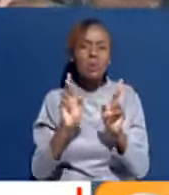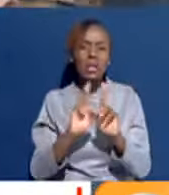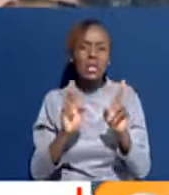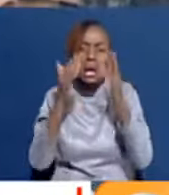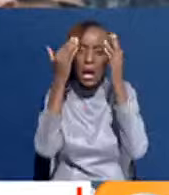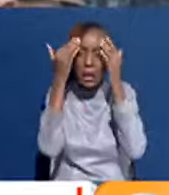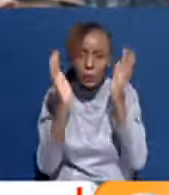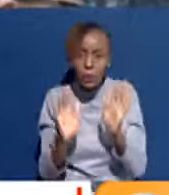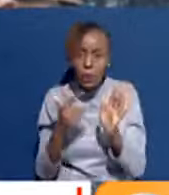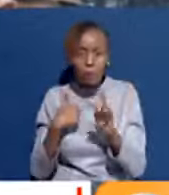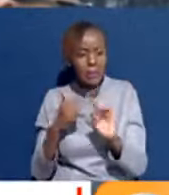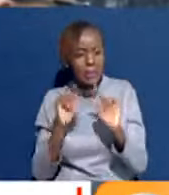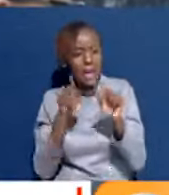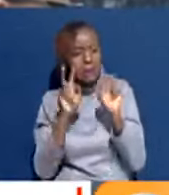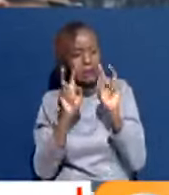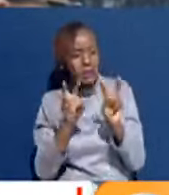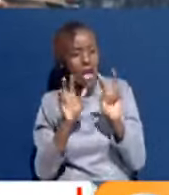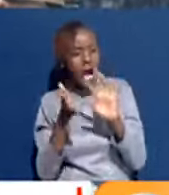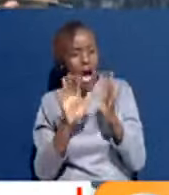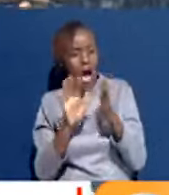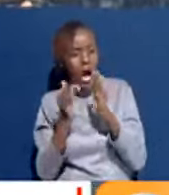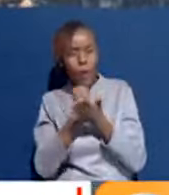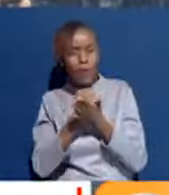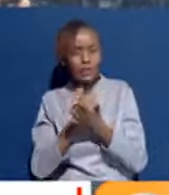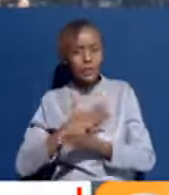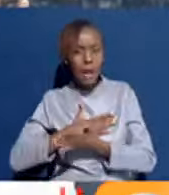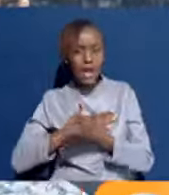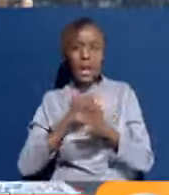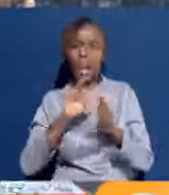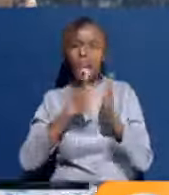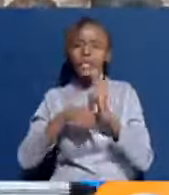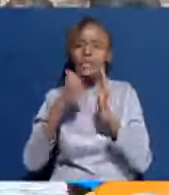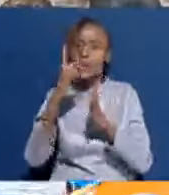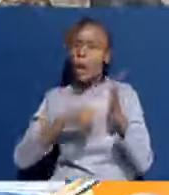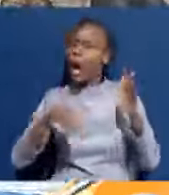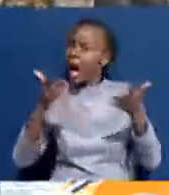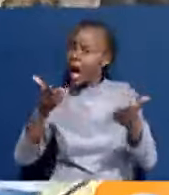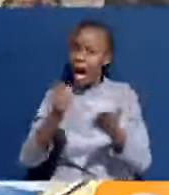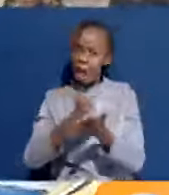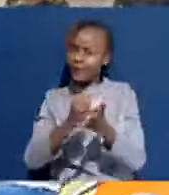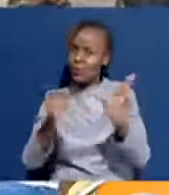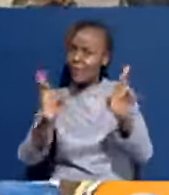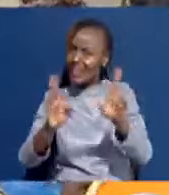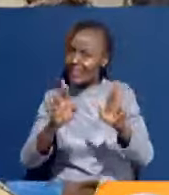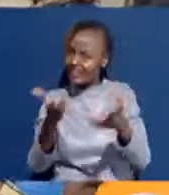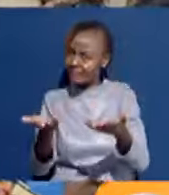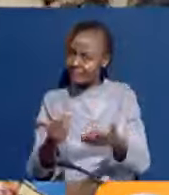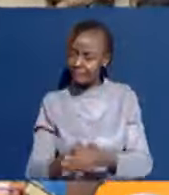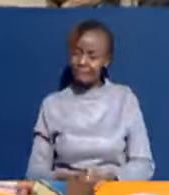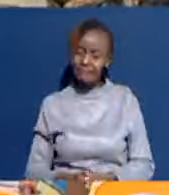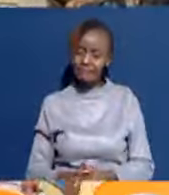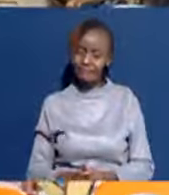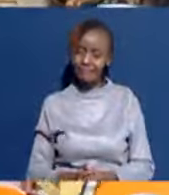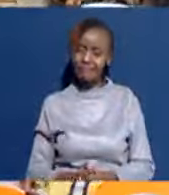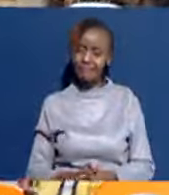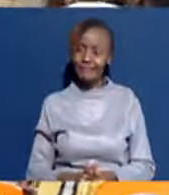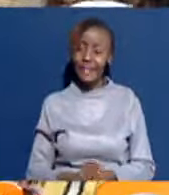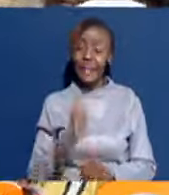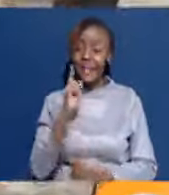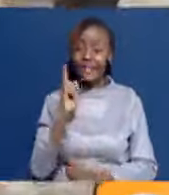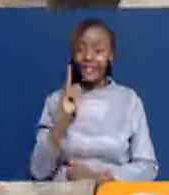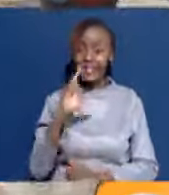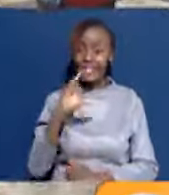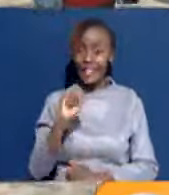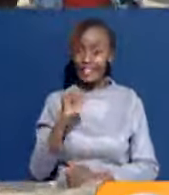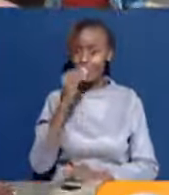the status. Then I was told my passport already. Bang a line. Professor Kindiki has promised that after the 30